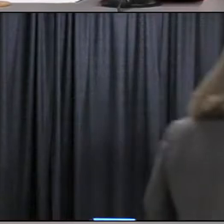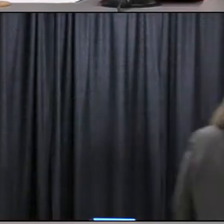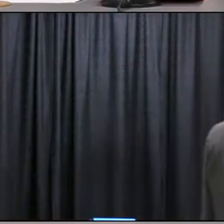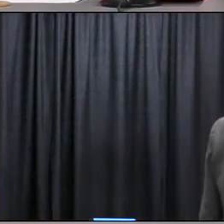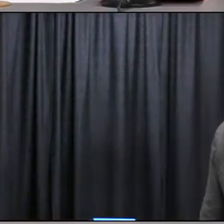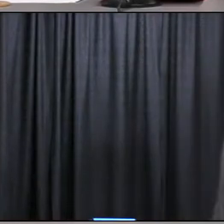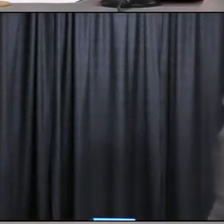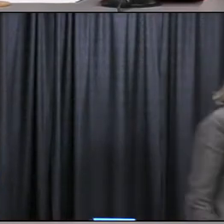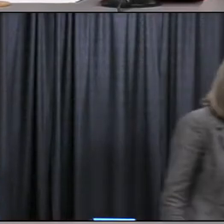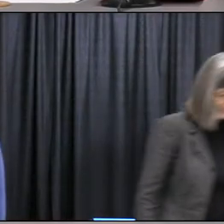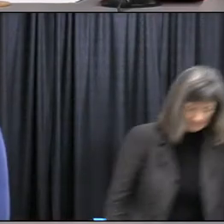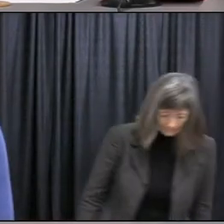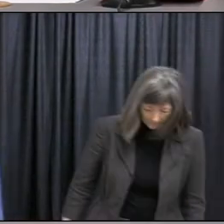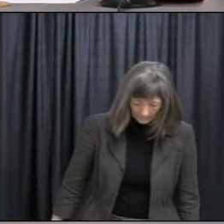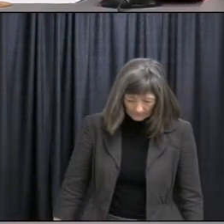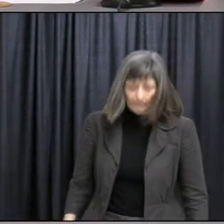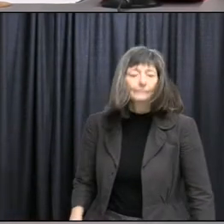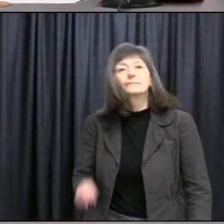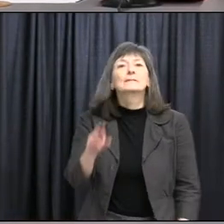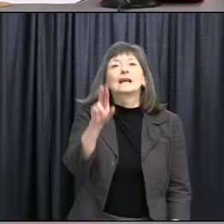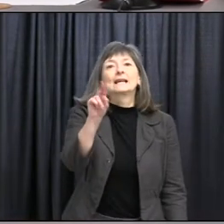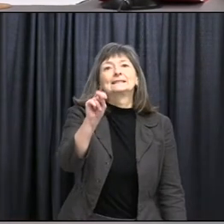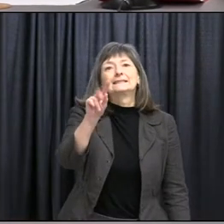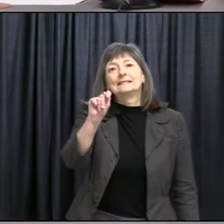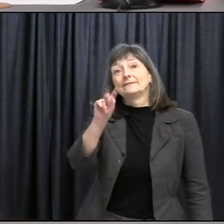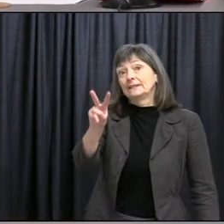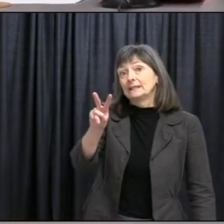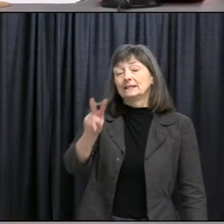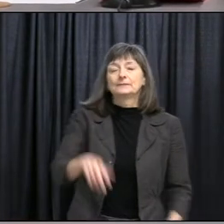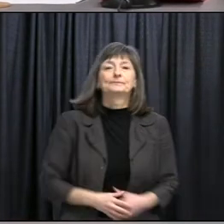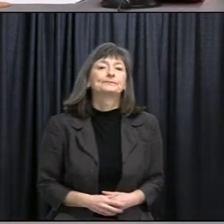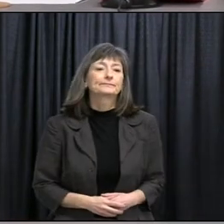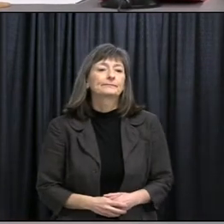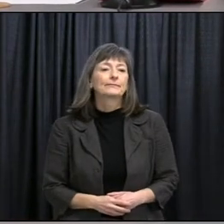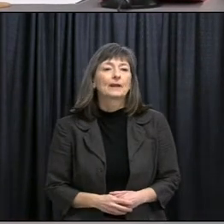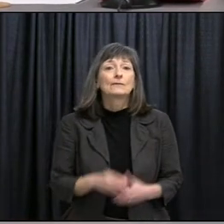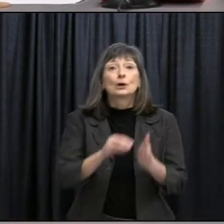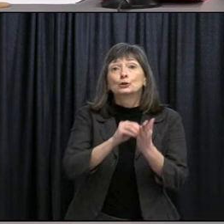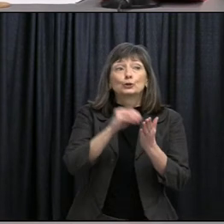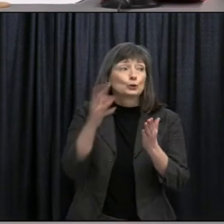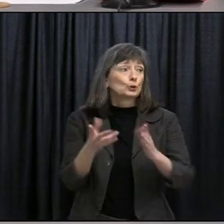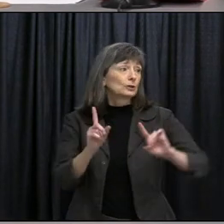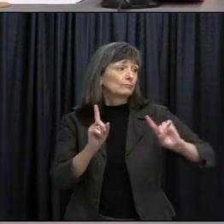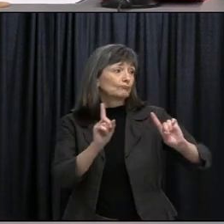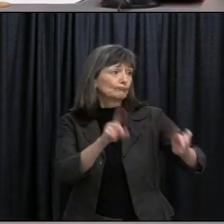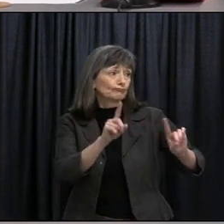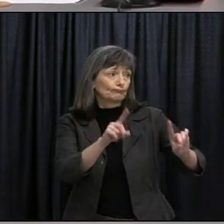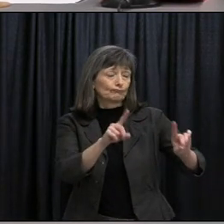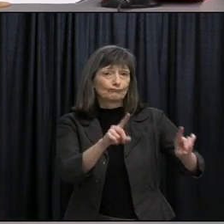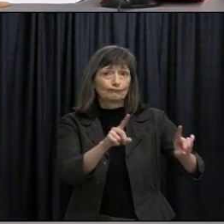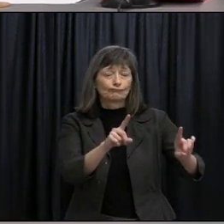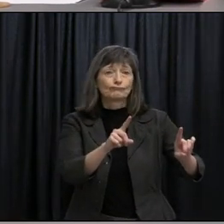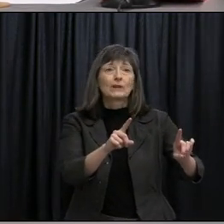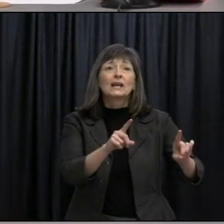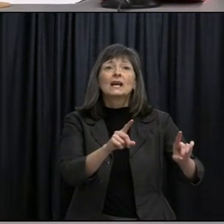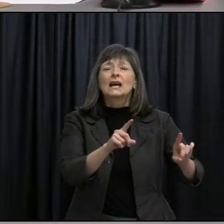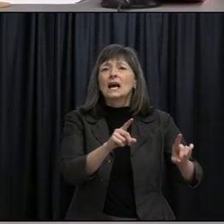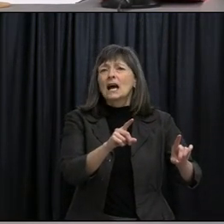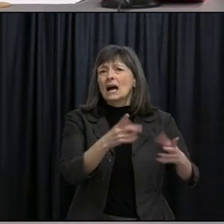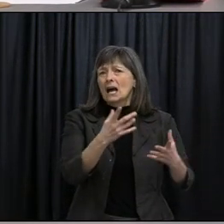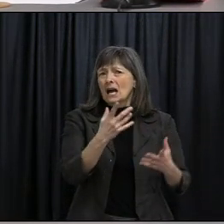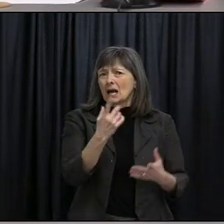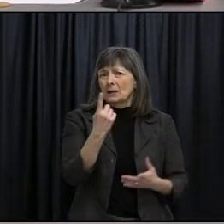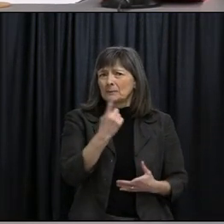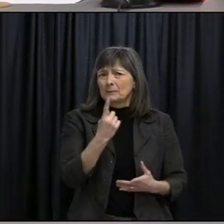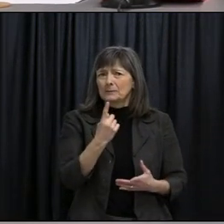TV News. Good morning. On the attendance issue, I'm wondering if there is, just for the aid of those who are